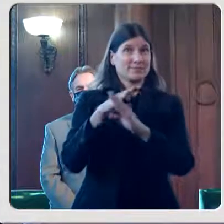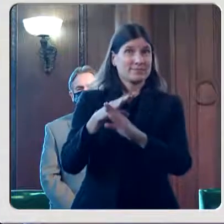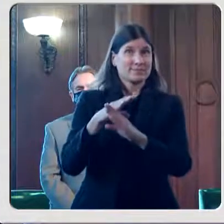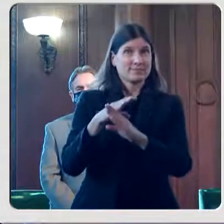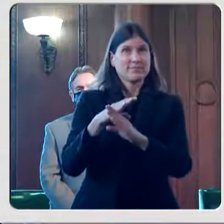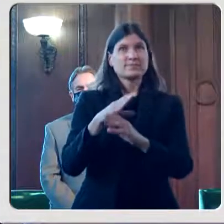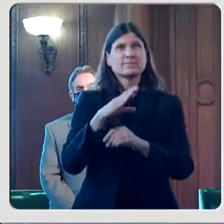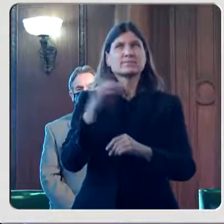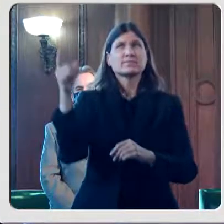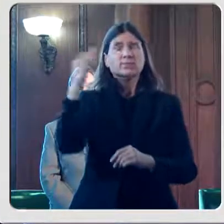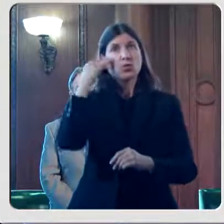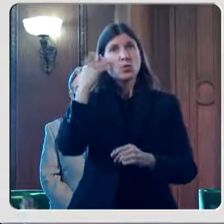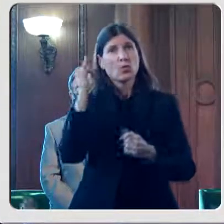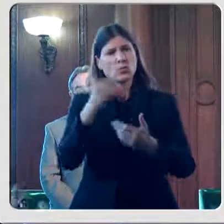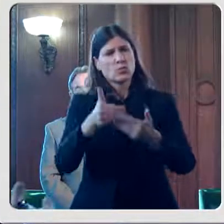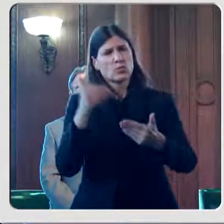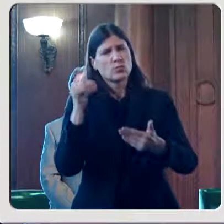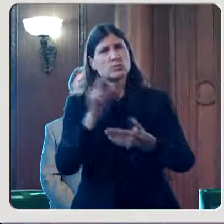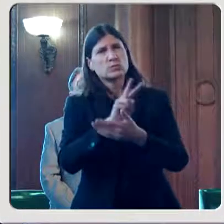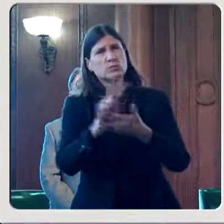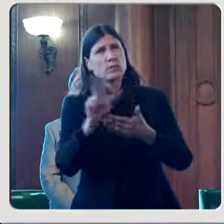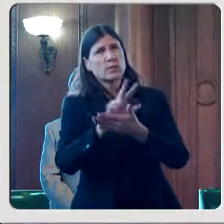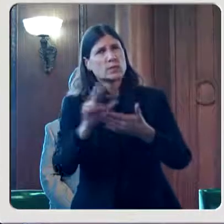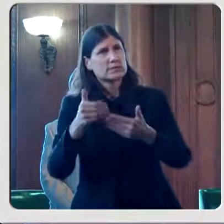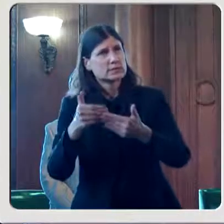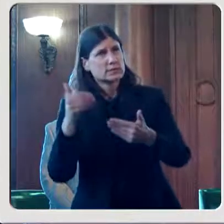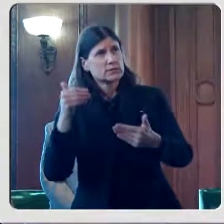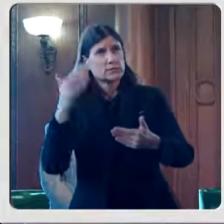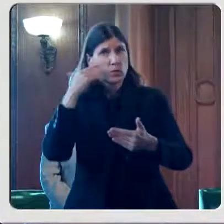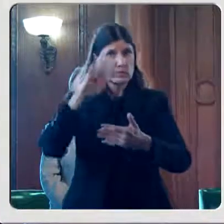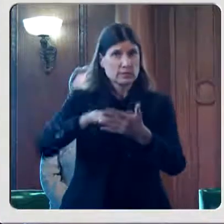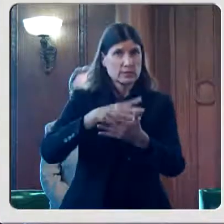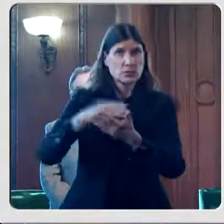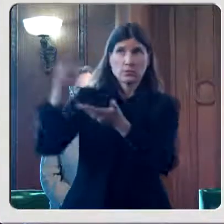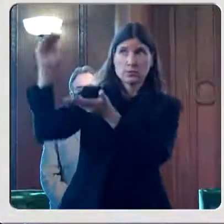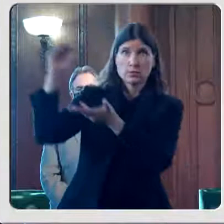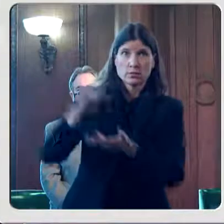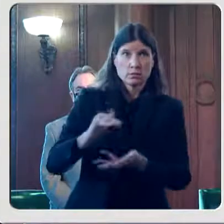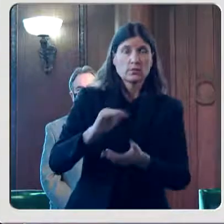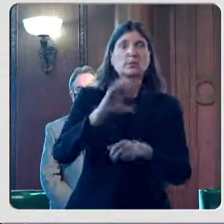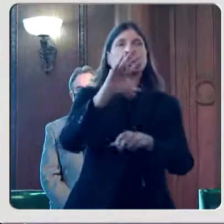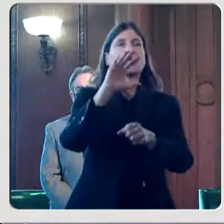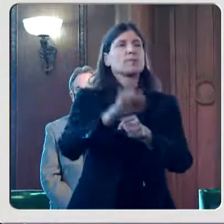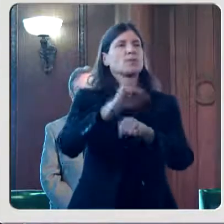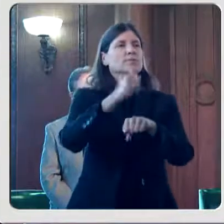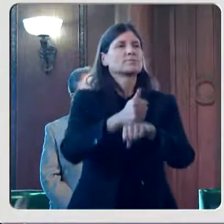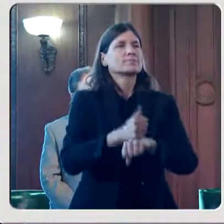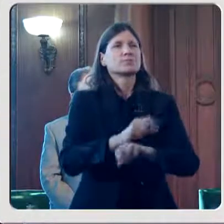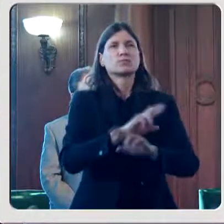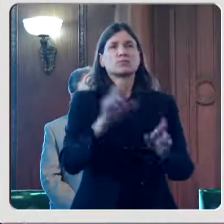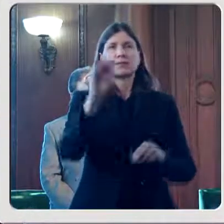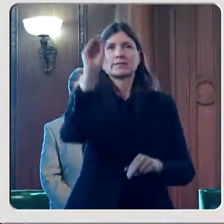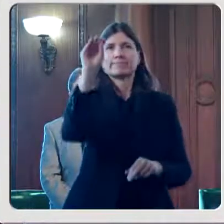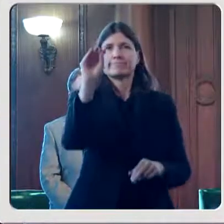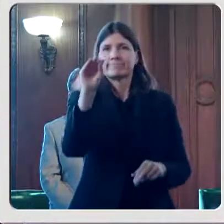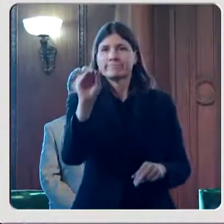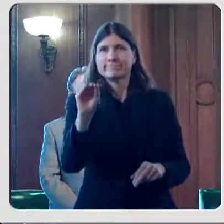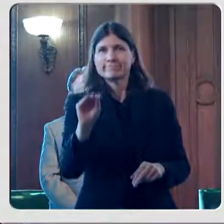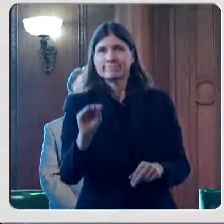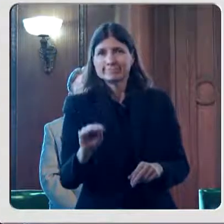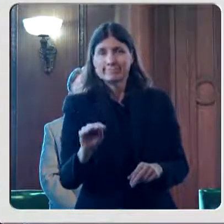you can, book appointments, and as you said, now you're going to start calling people regular facing patients.